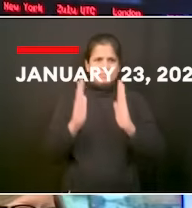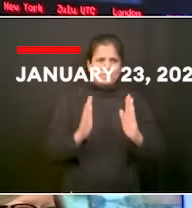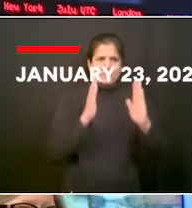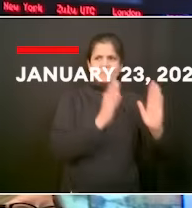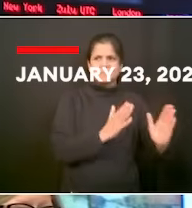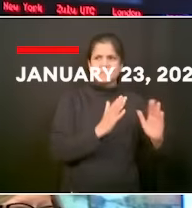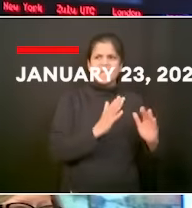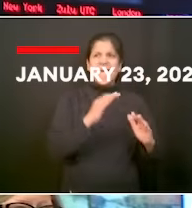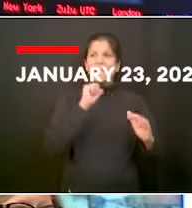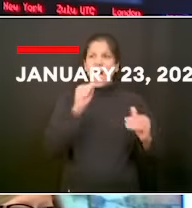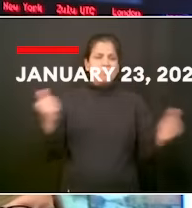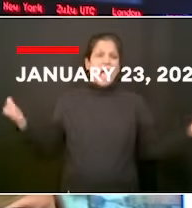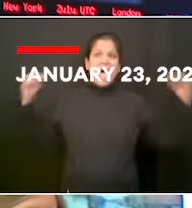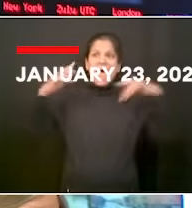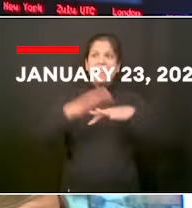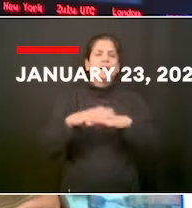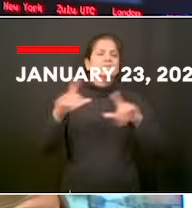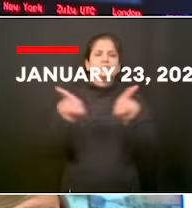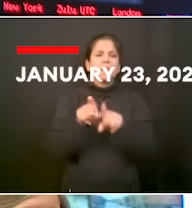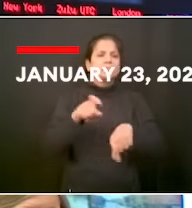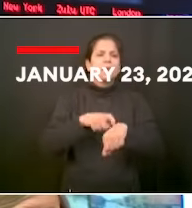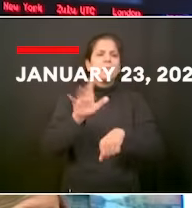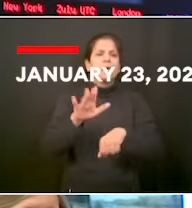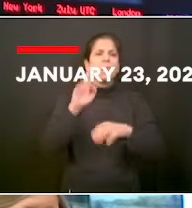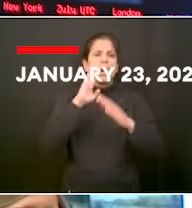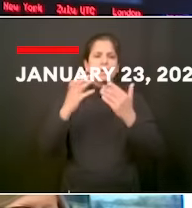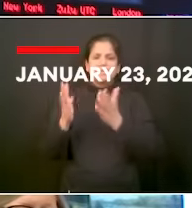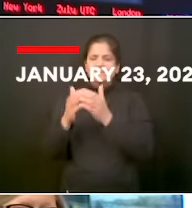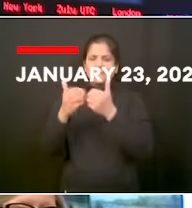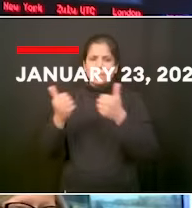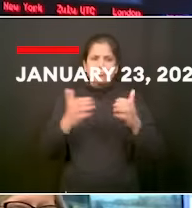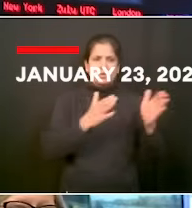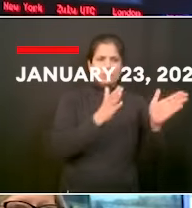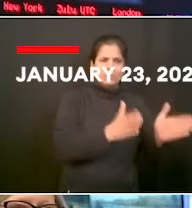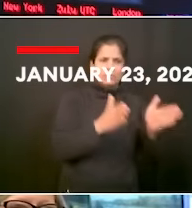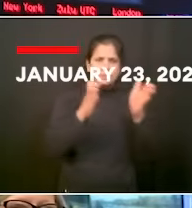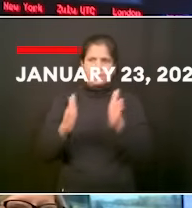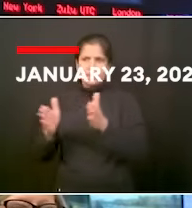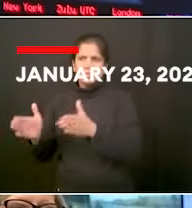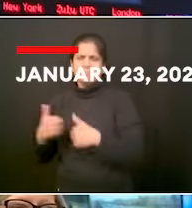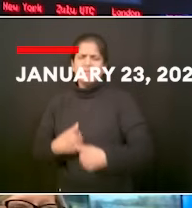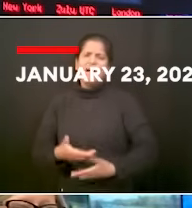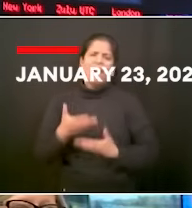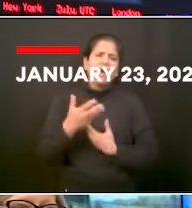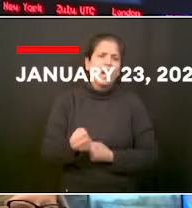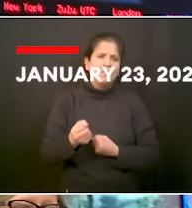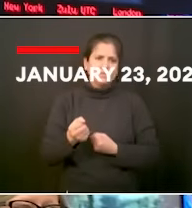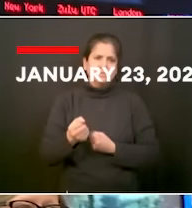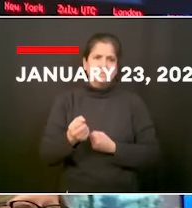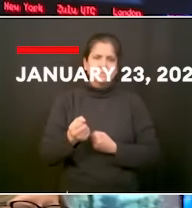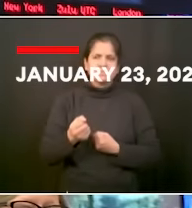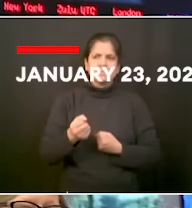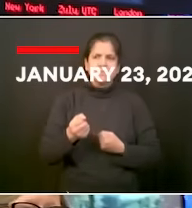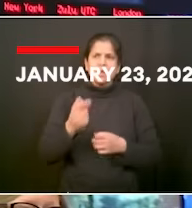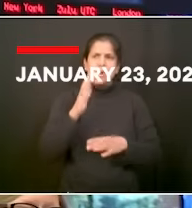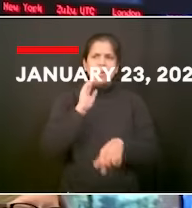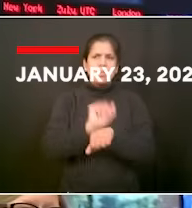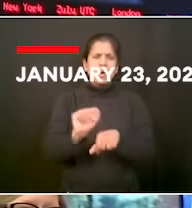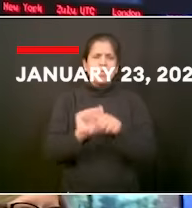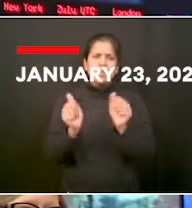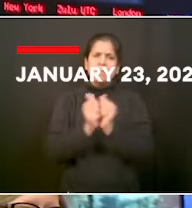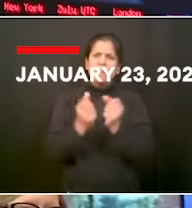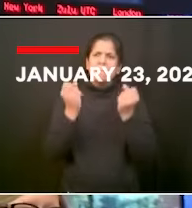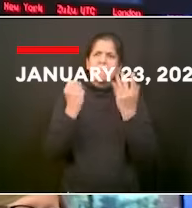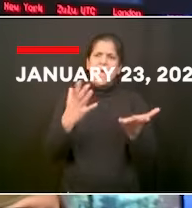I'm very, very confident after having worked with so many of our partners to make sure that this is going to be successful in the